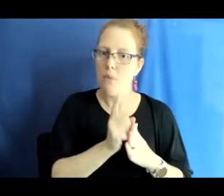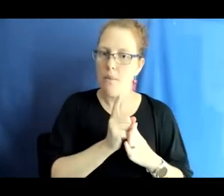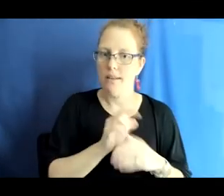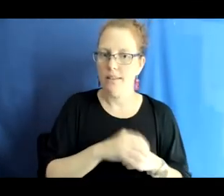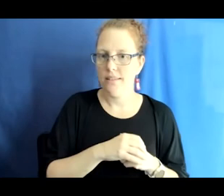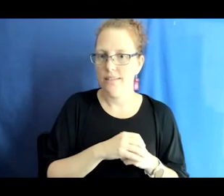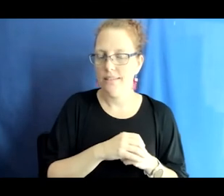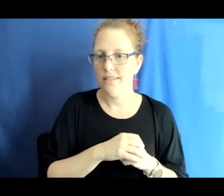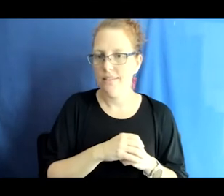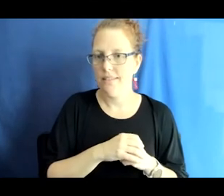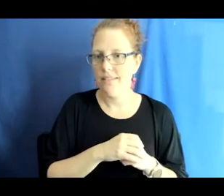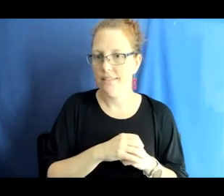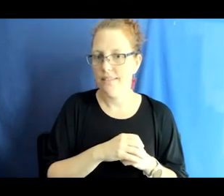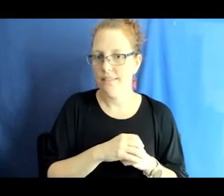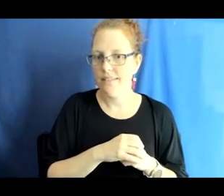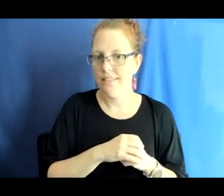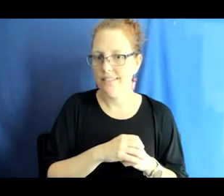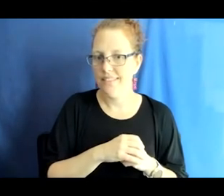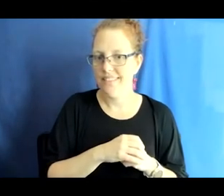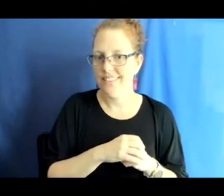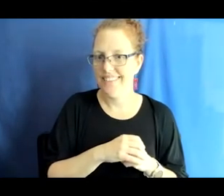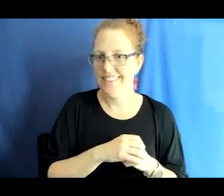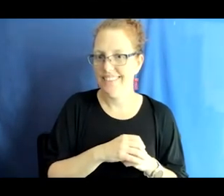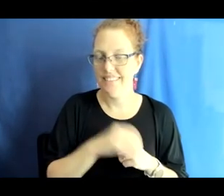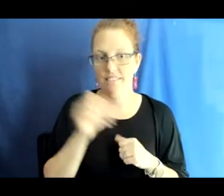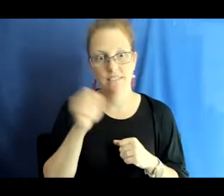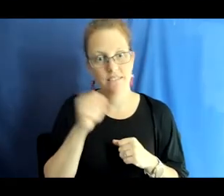Oof. Mm. So many to choose from. Yeah.